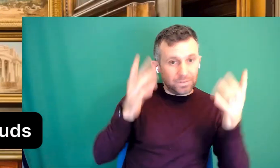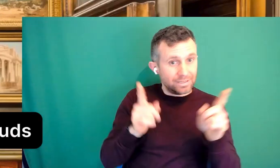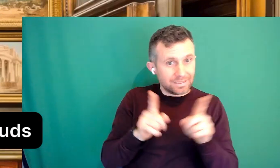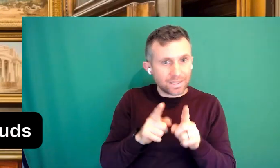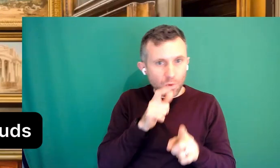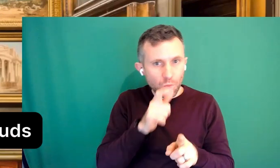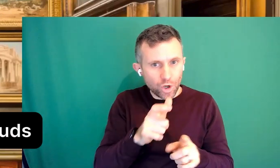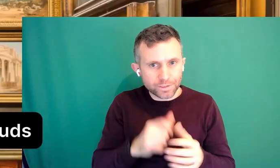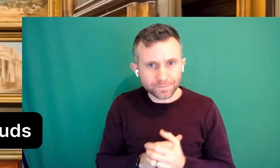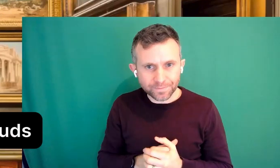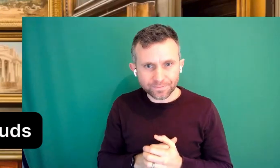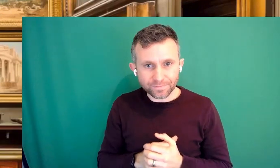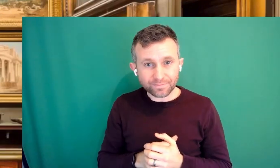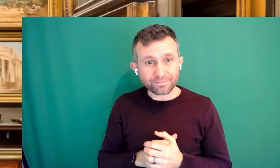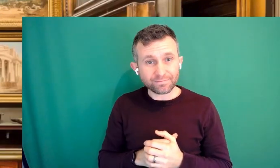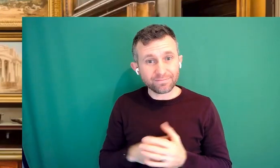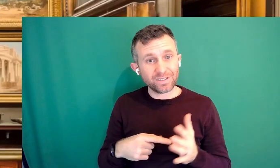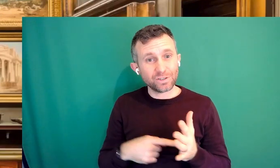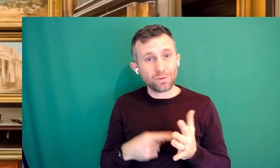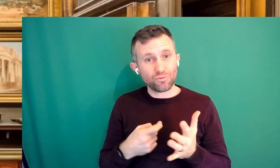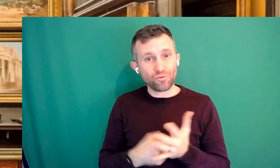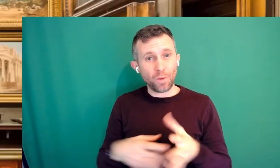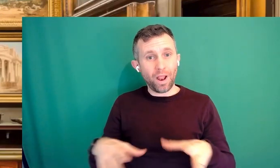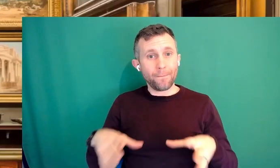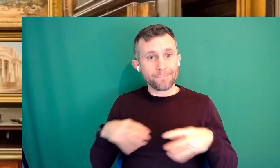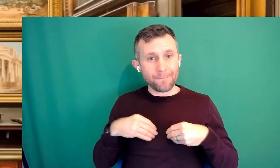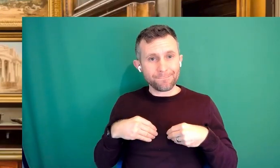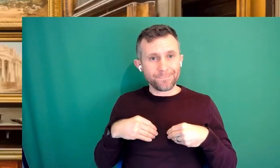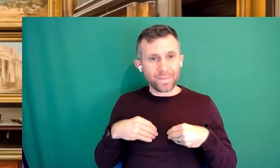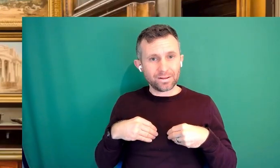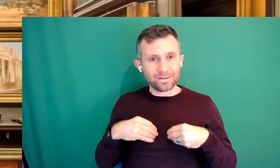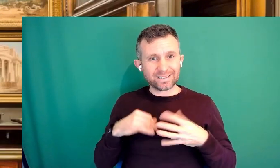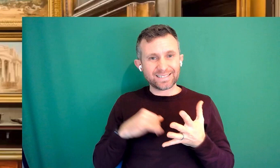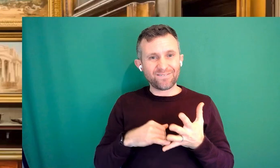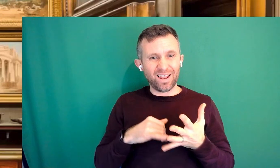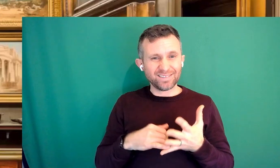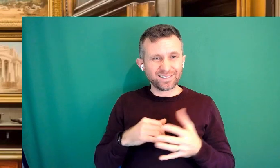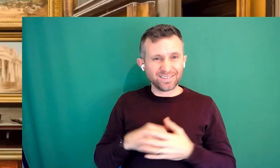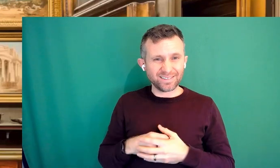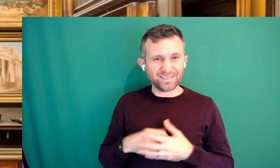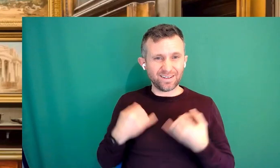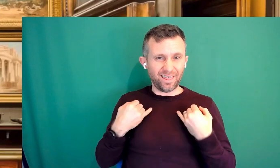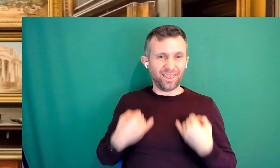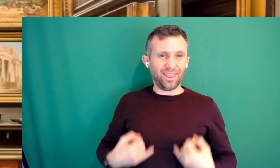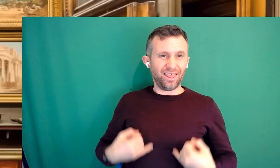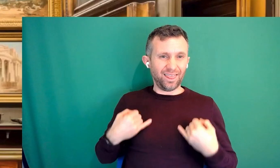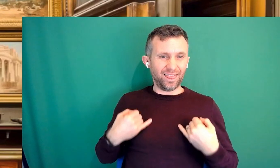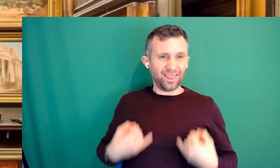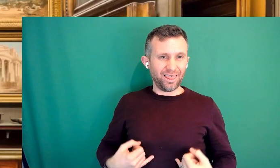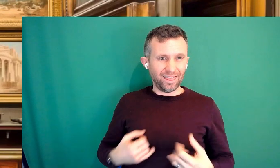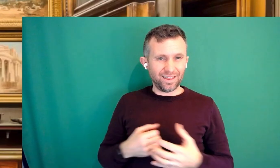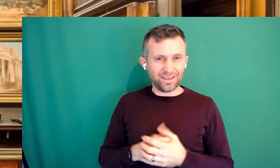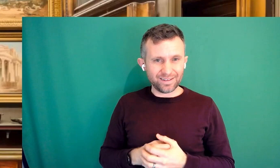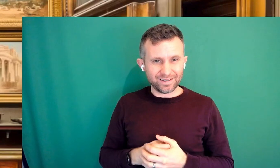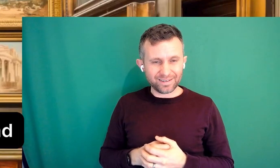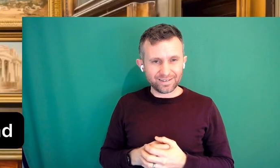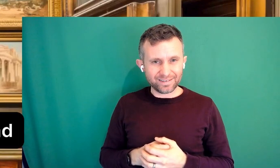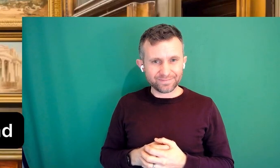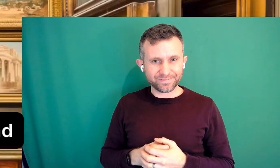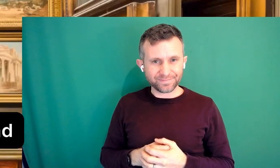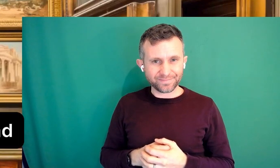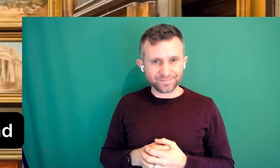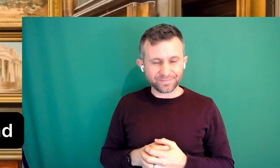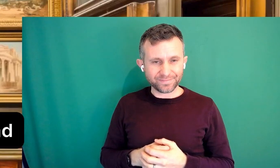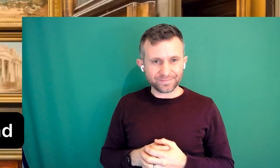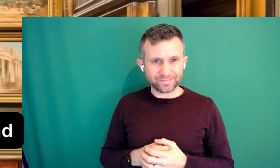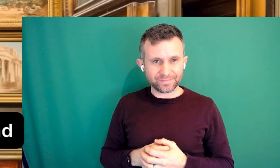themselves burst through the clouds to illuminate the space. The central statue of a nymph stands above